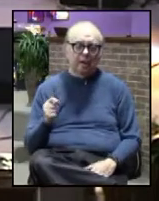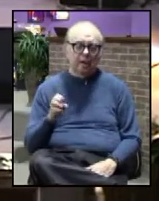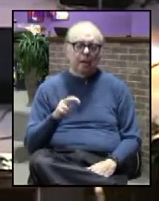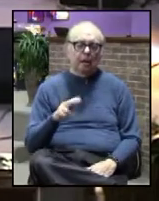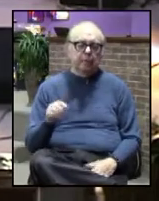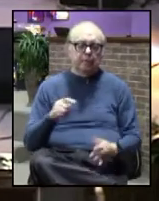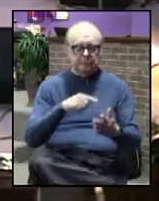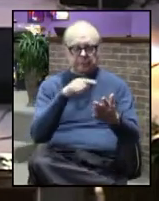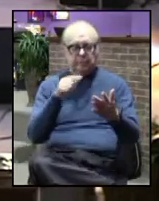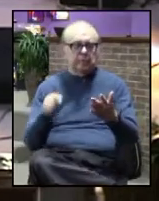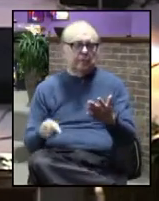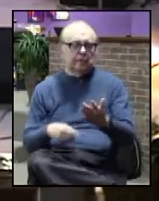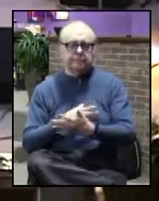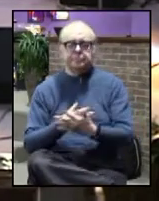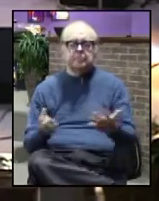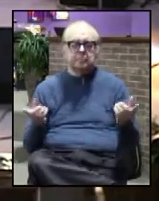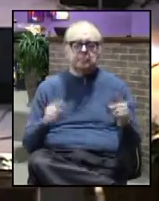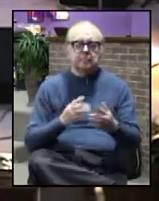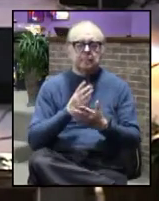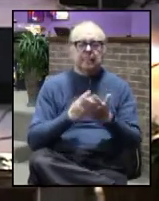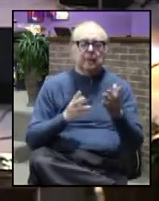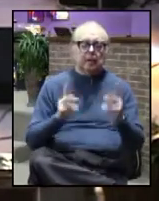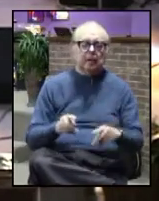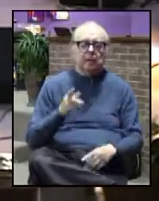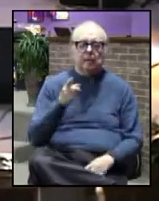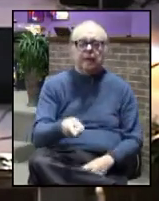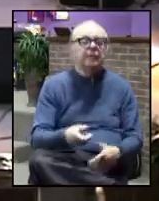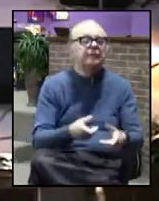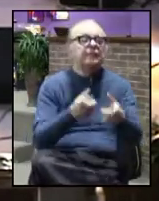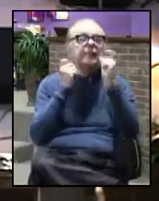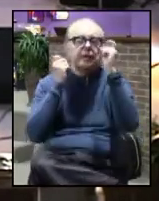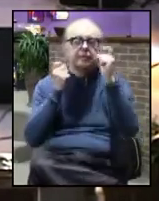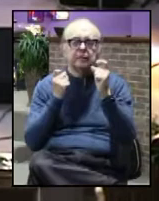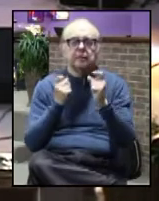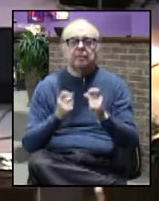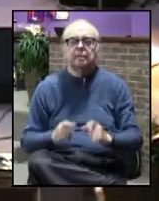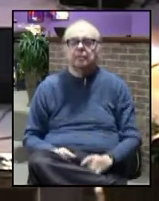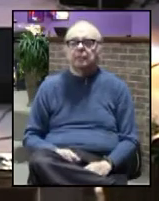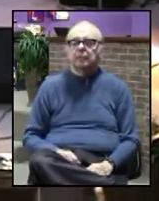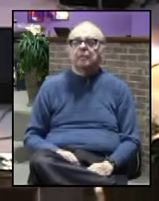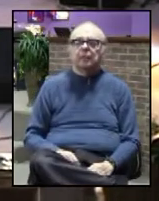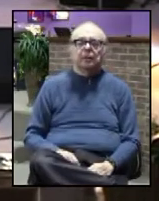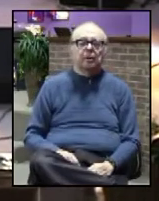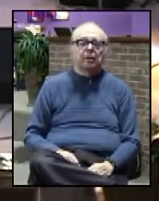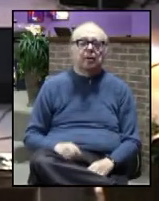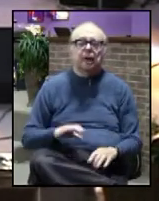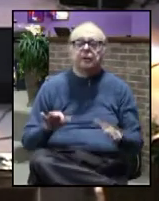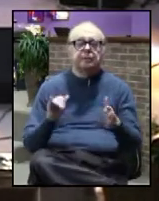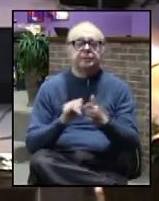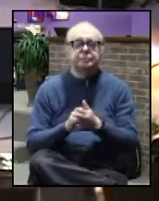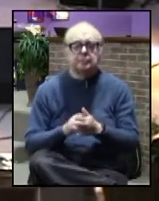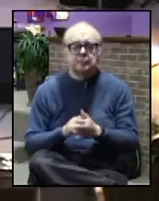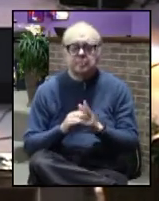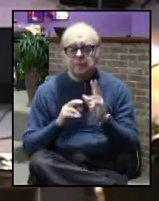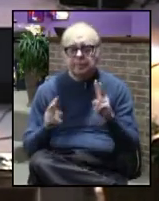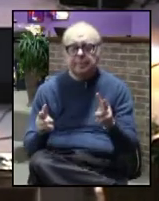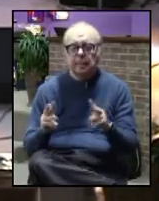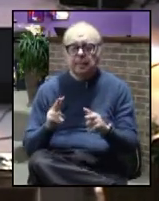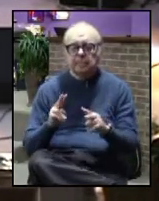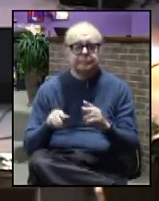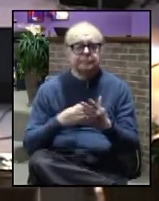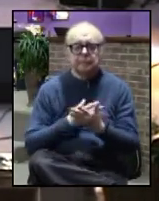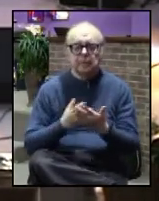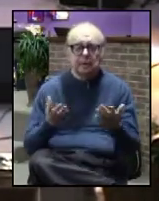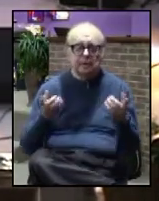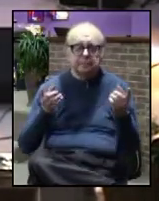news here, news here. If something happens, somebody's right there instantly. And they're doing this. And we look and we see all of the